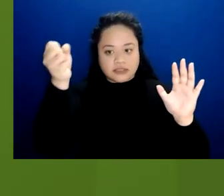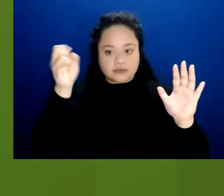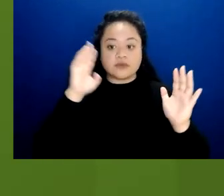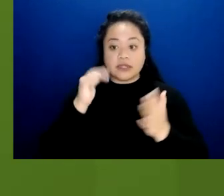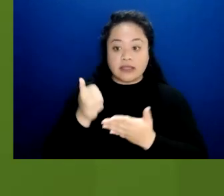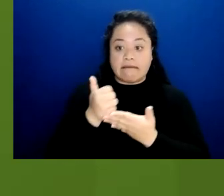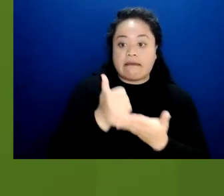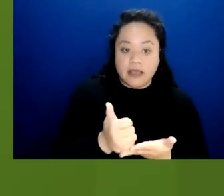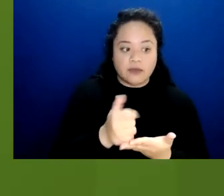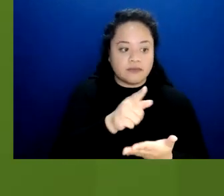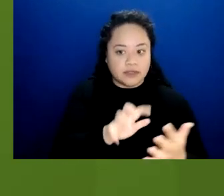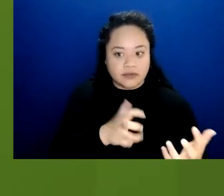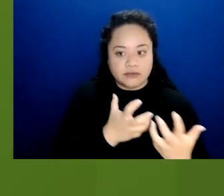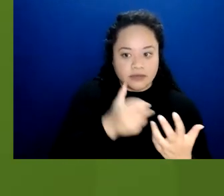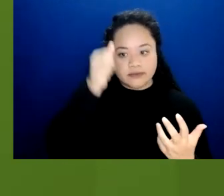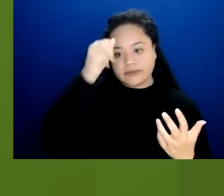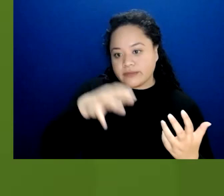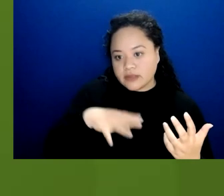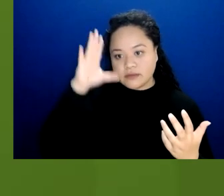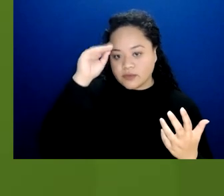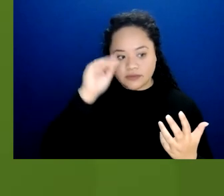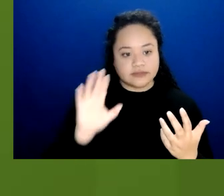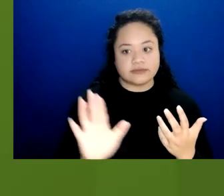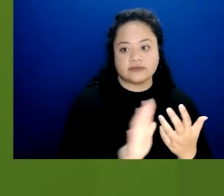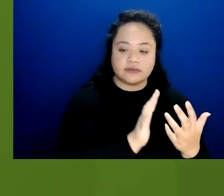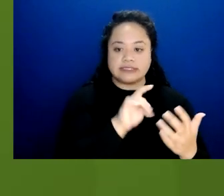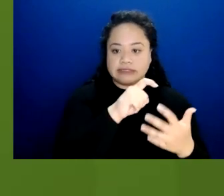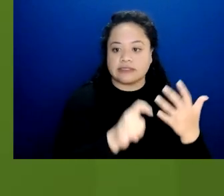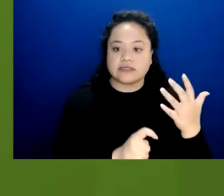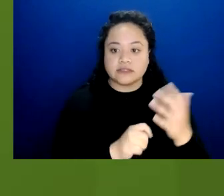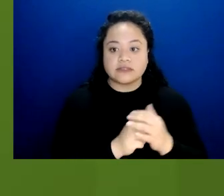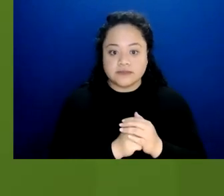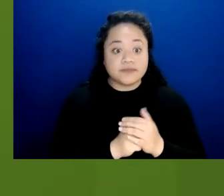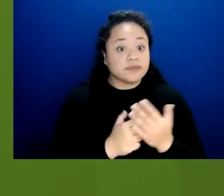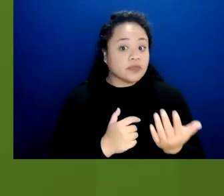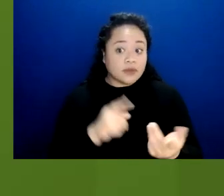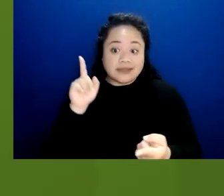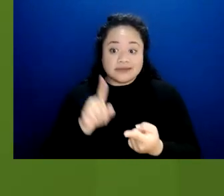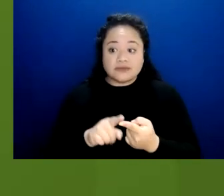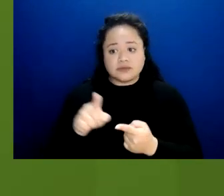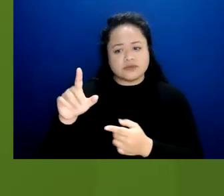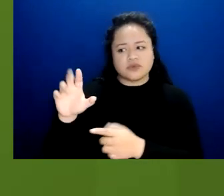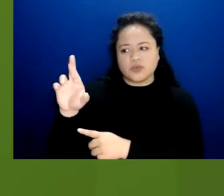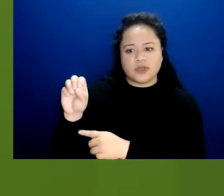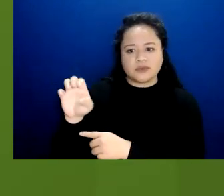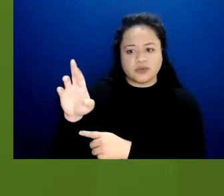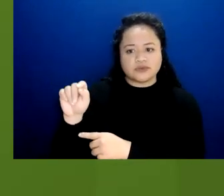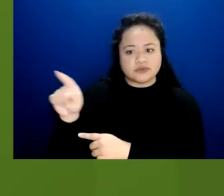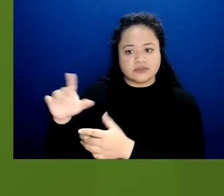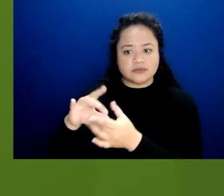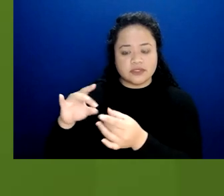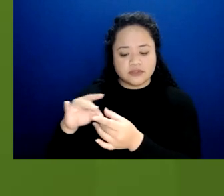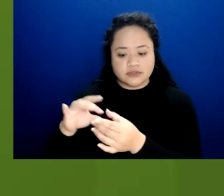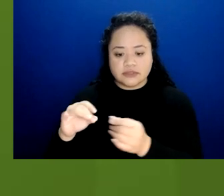we're at. And I think that until we, as you said, you know, Robert, recognize the ways in which, you know,